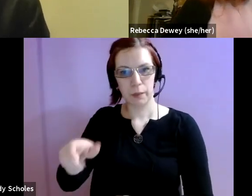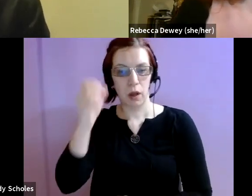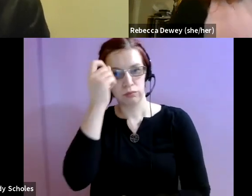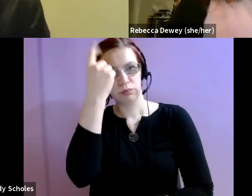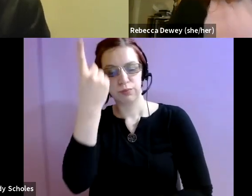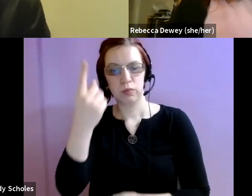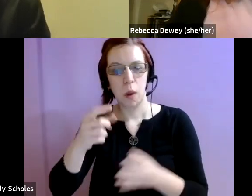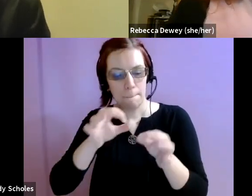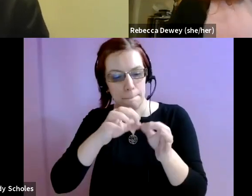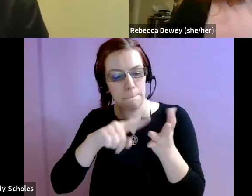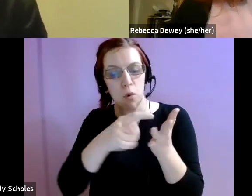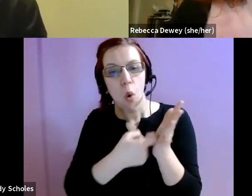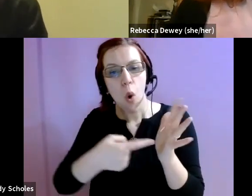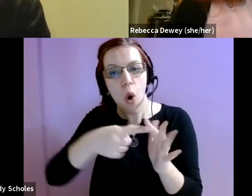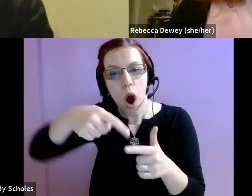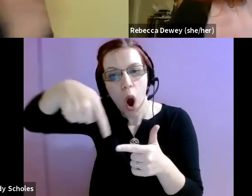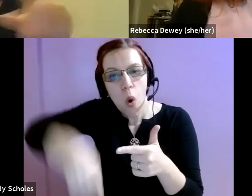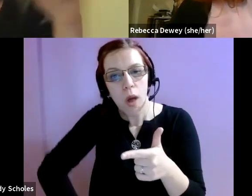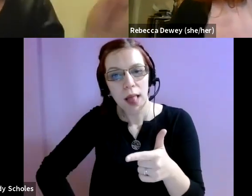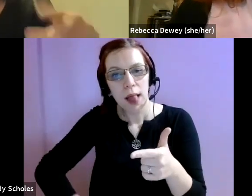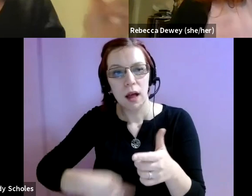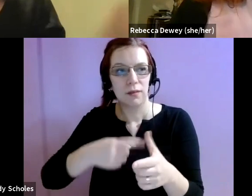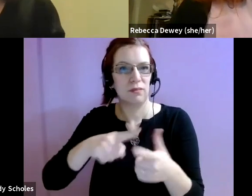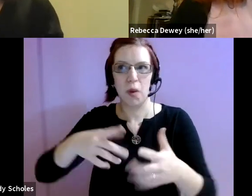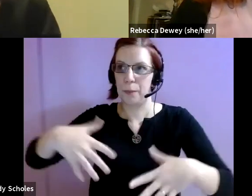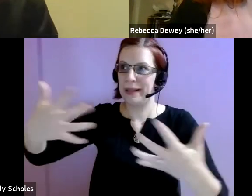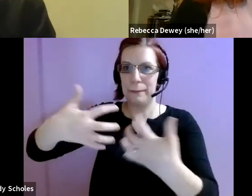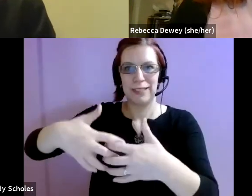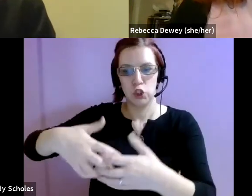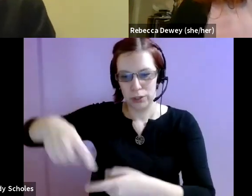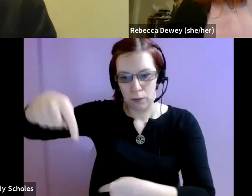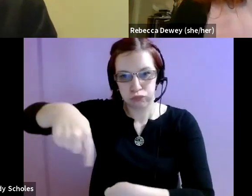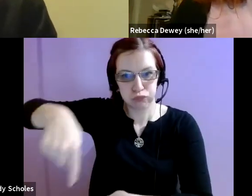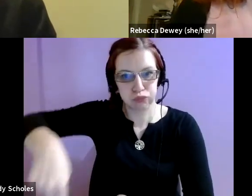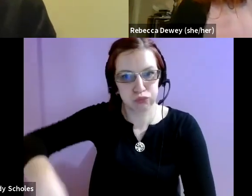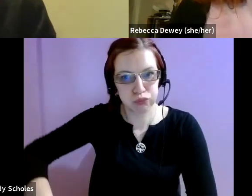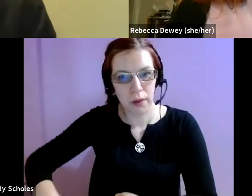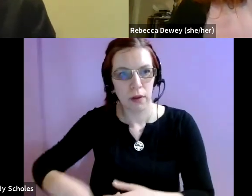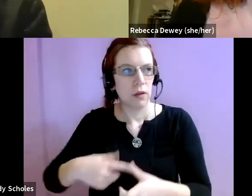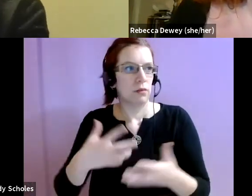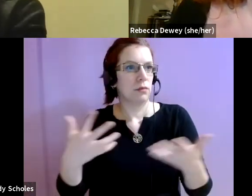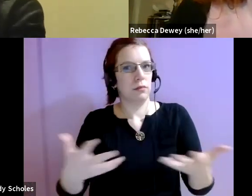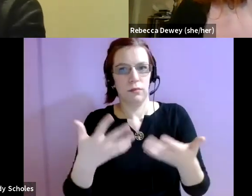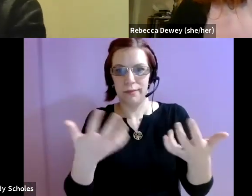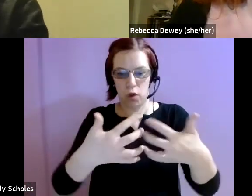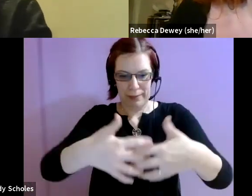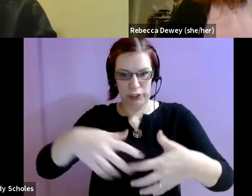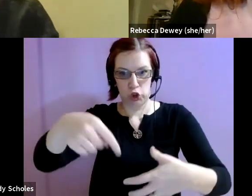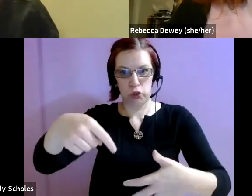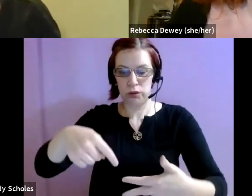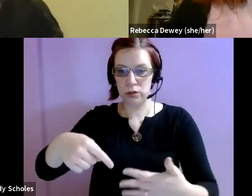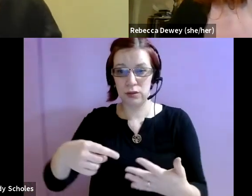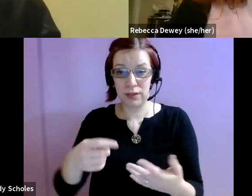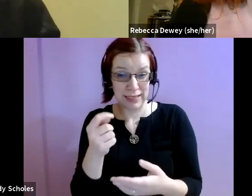and mines and giant boring machines, and, you know, almost any branch of physics